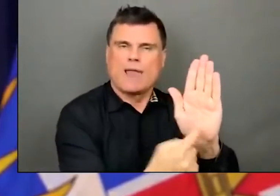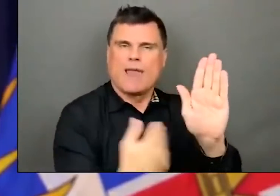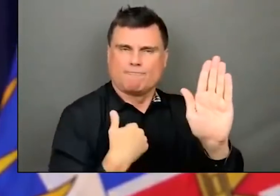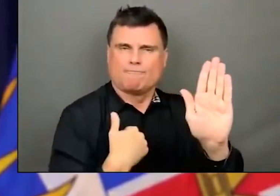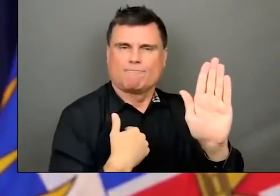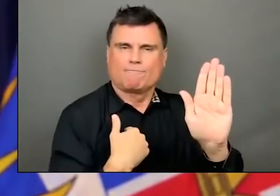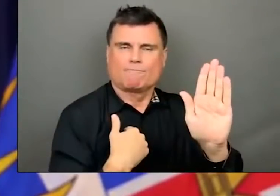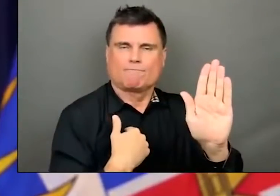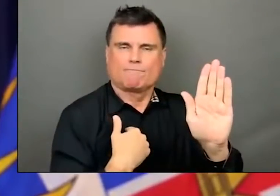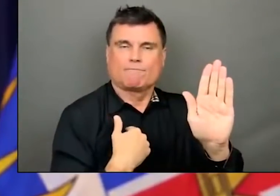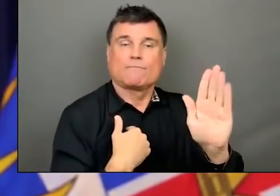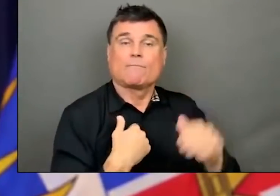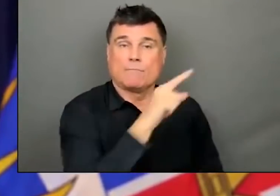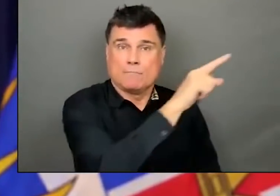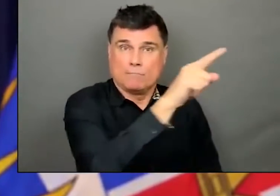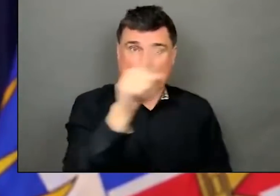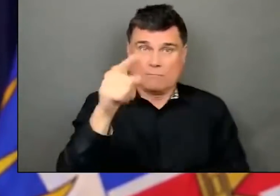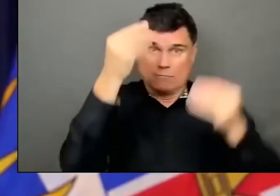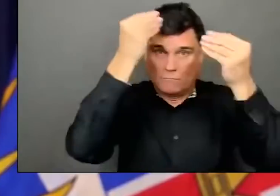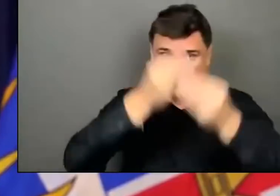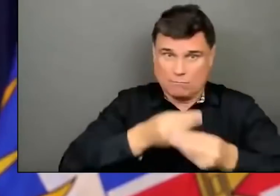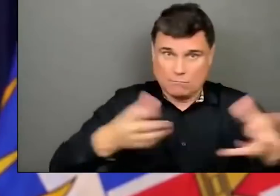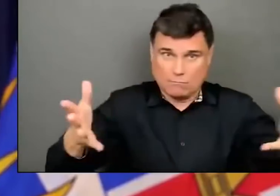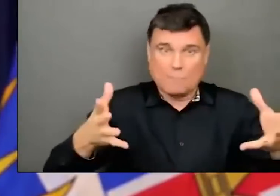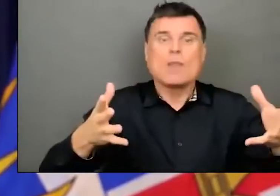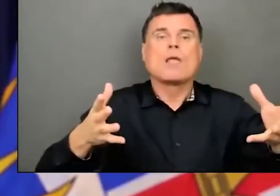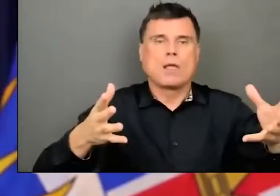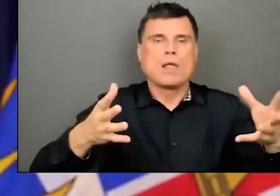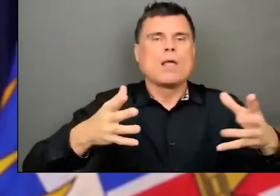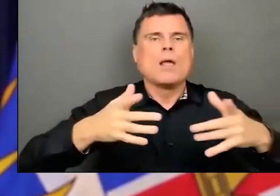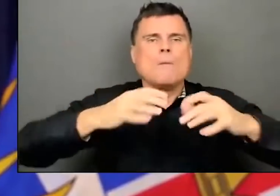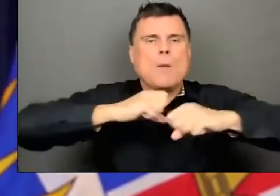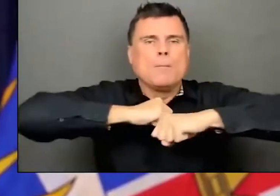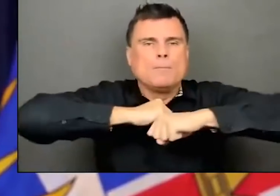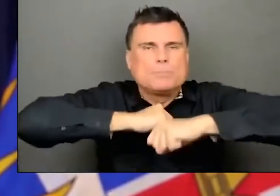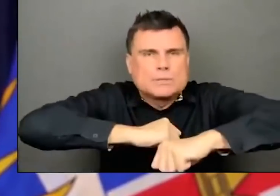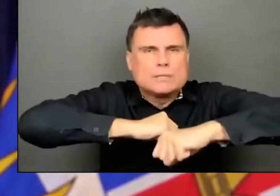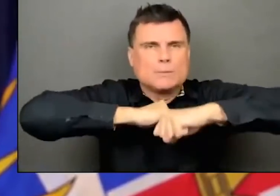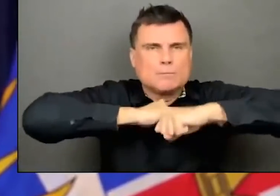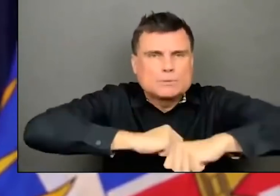protect ourselves, our colleagues and our offices, and the patients that we care for.